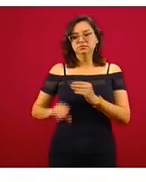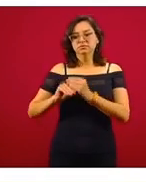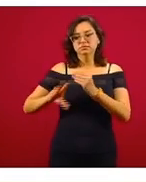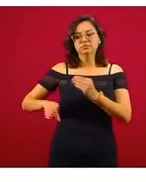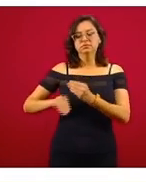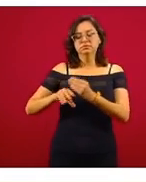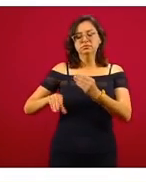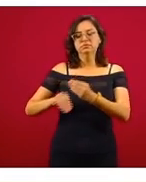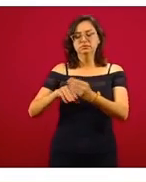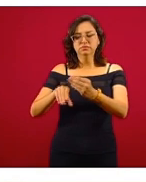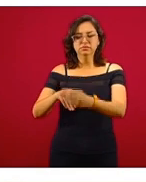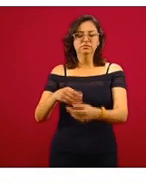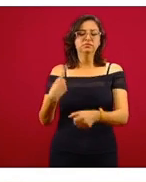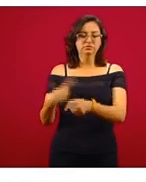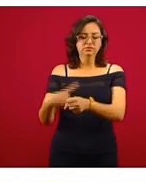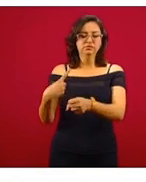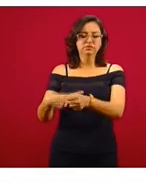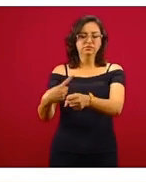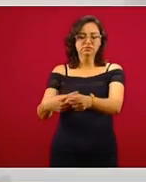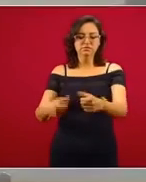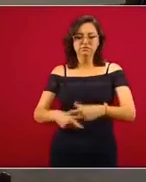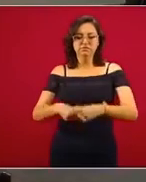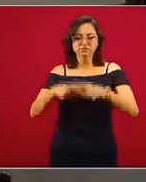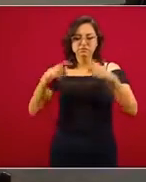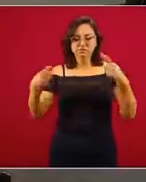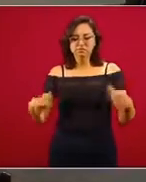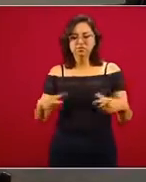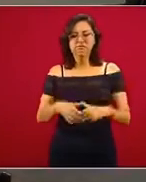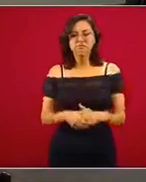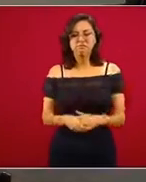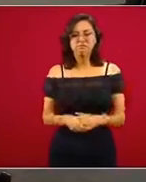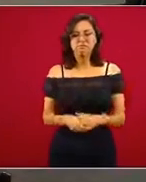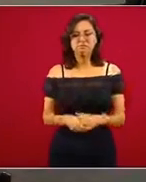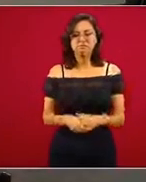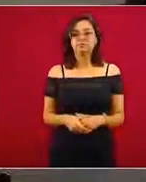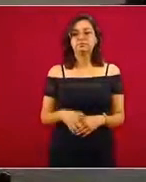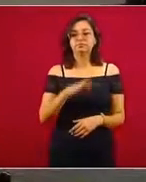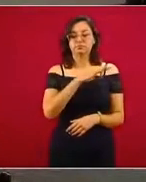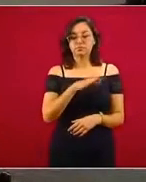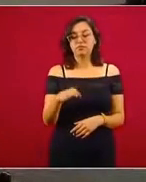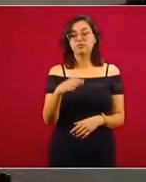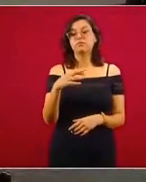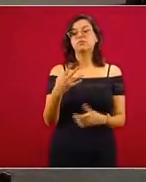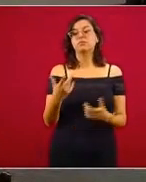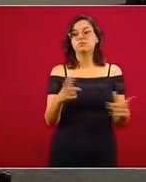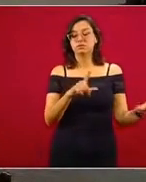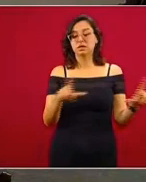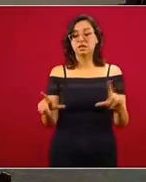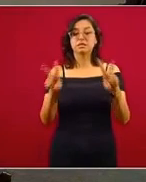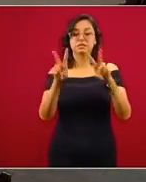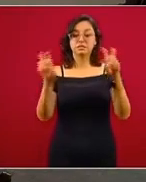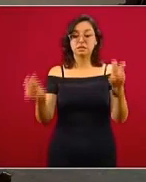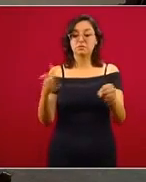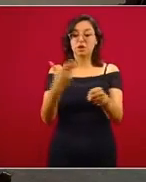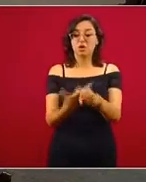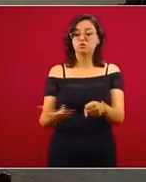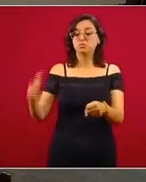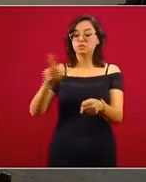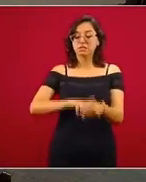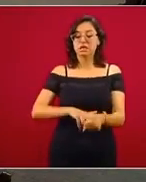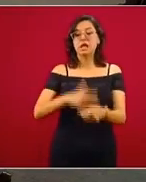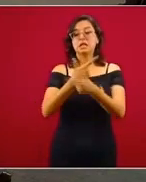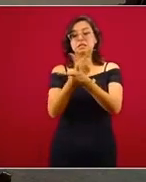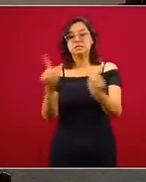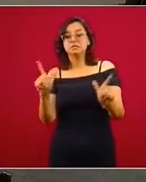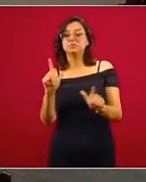6.1% increase. And on the bottom, you can see the yellow bars that are the